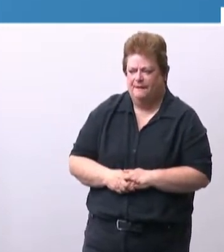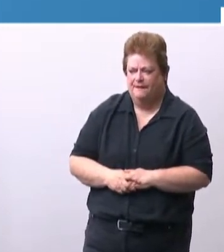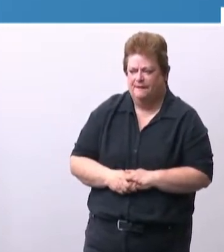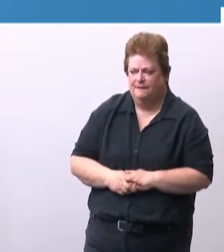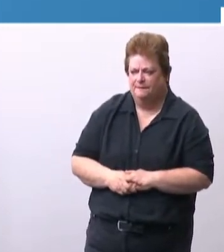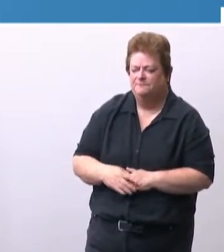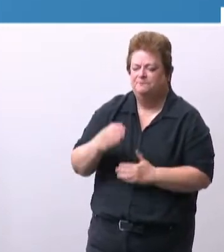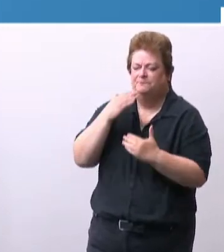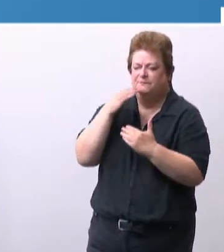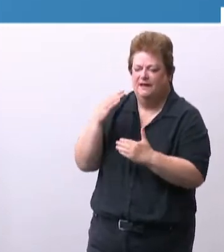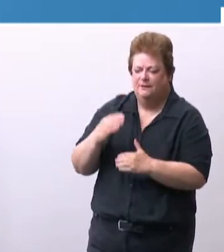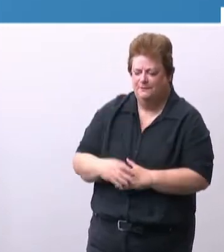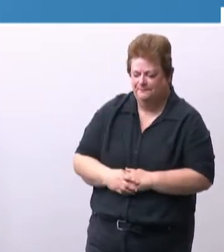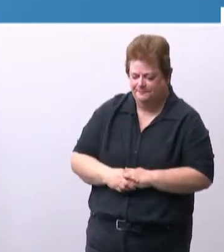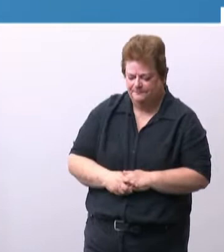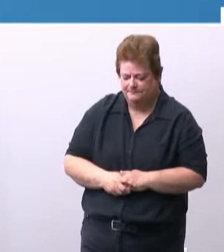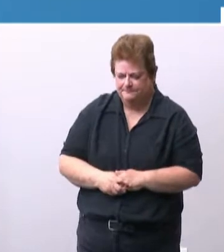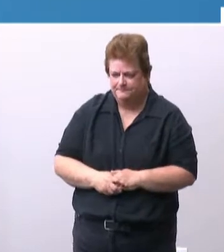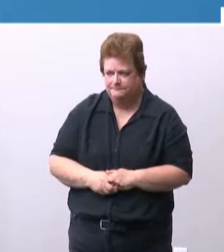Okay, thanks.